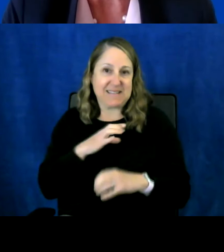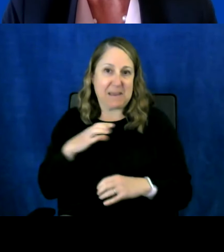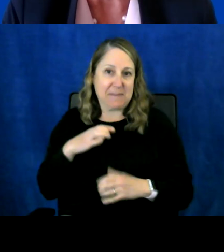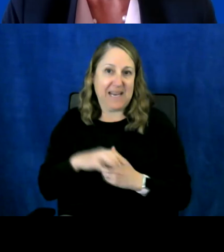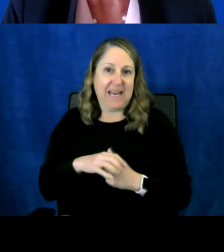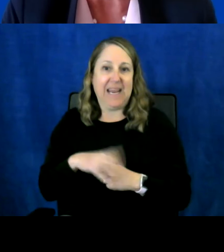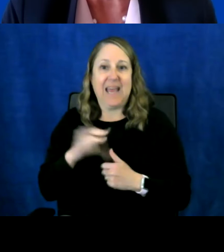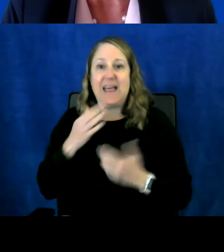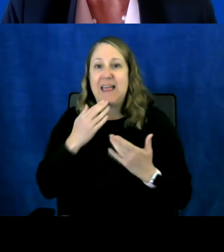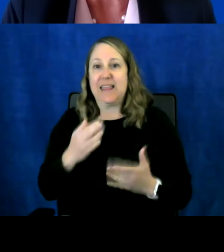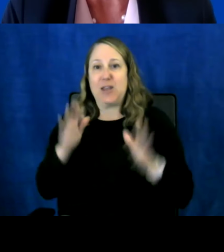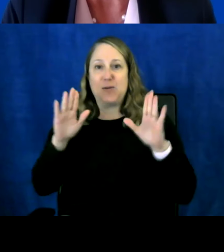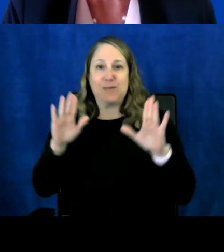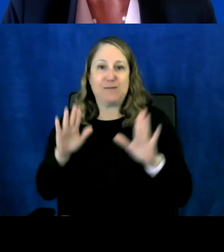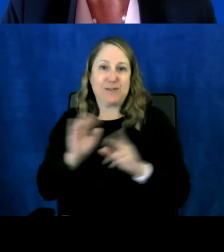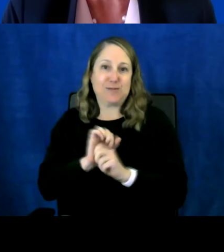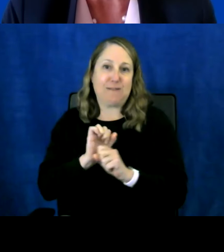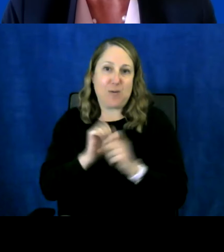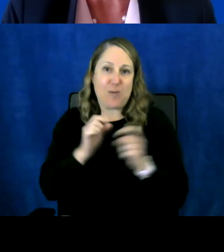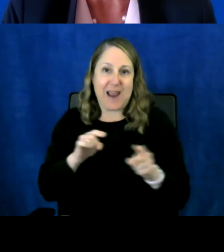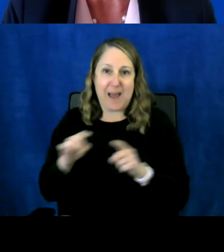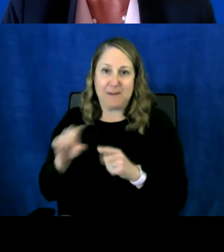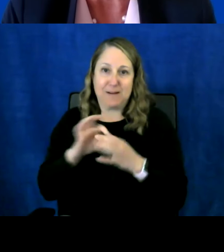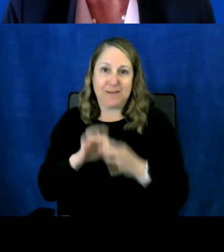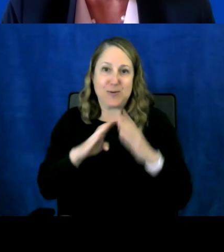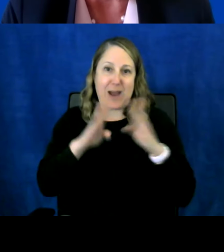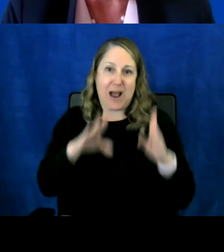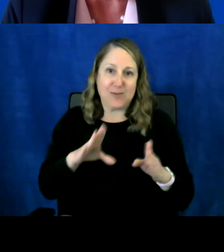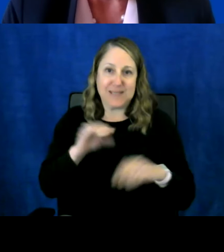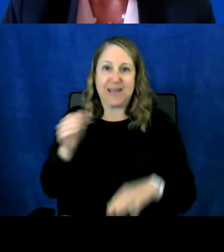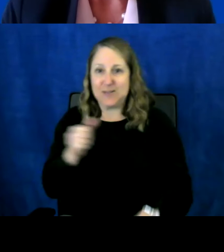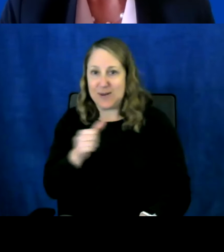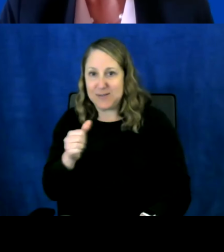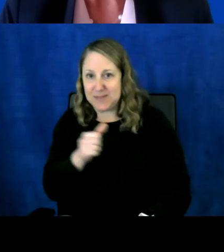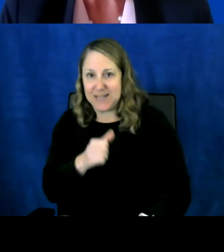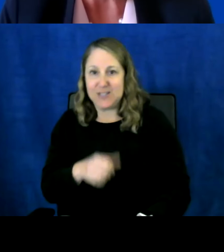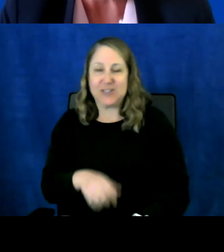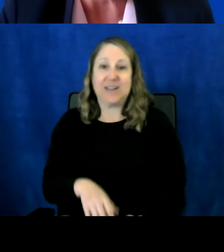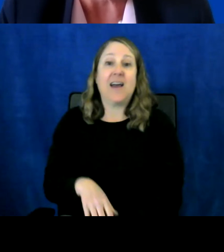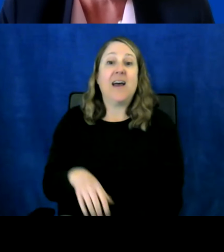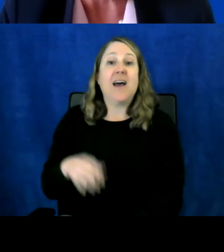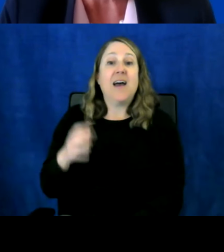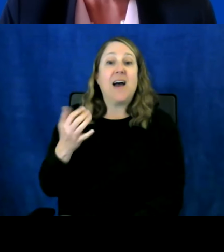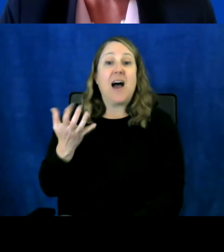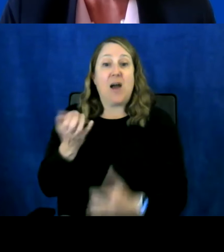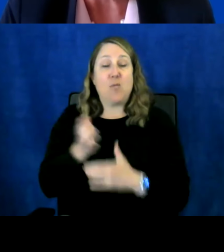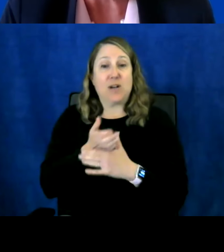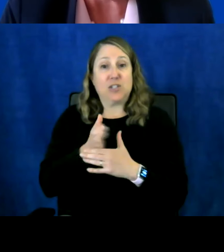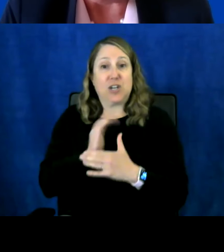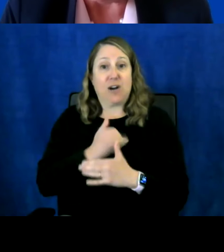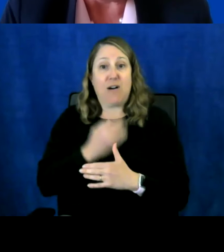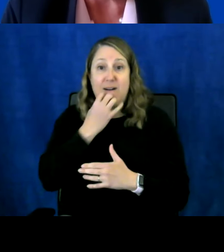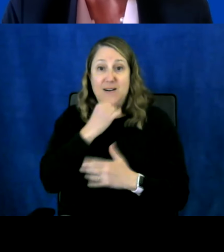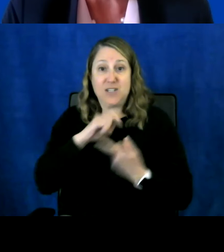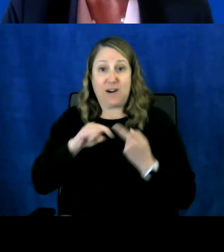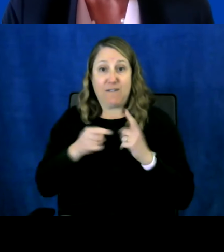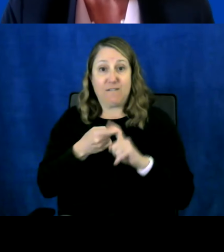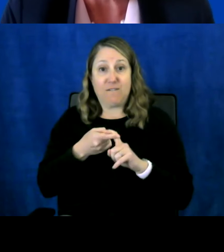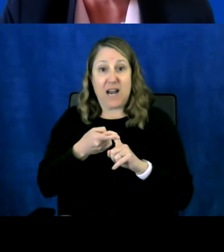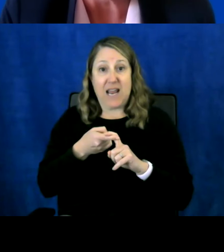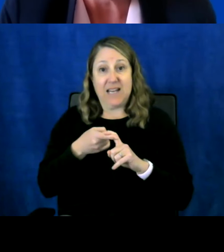the terrific work that's happening with housing and transportation between meetings. I wanted to share that our dear friend and colleague,